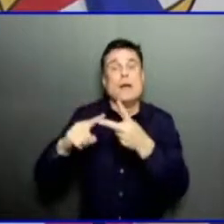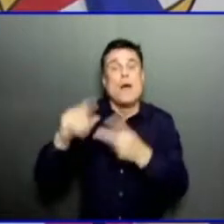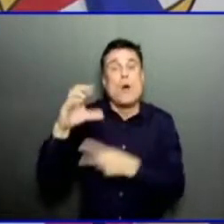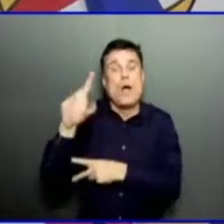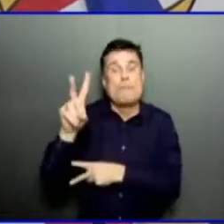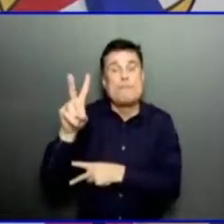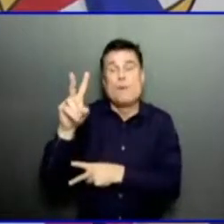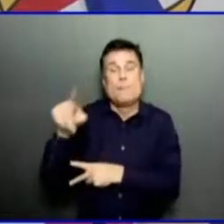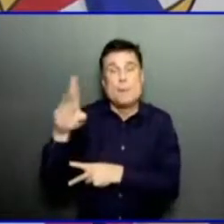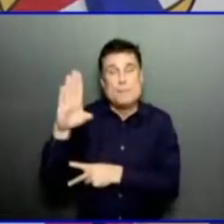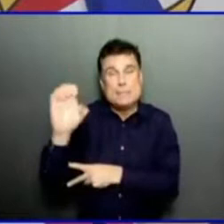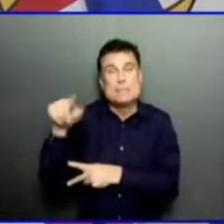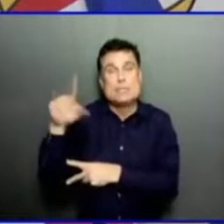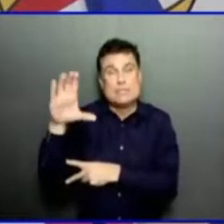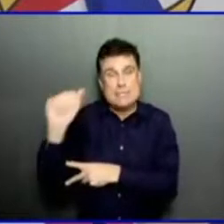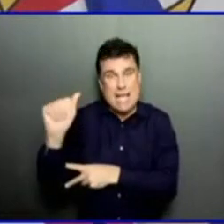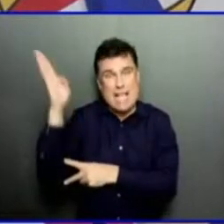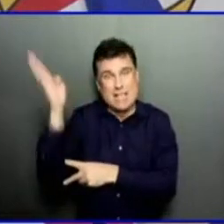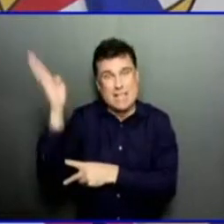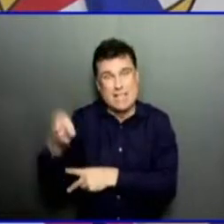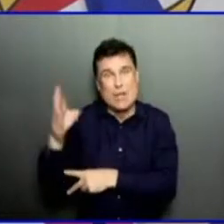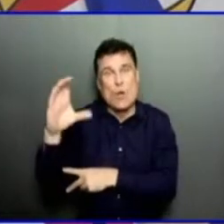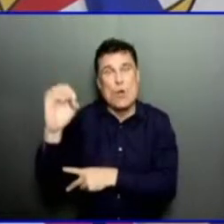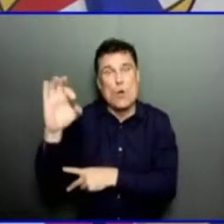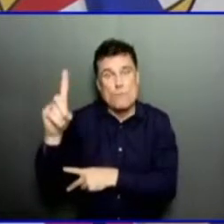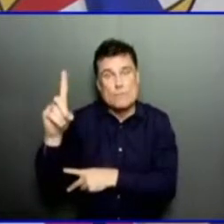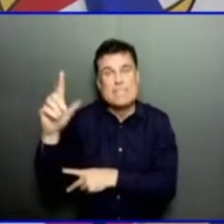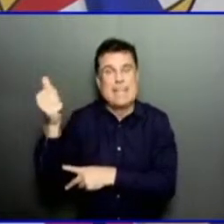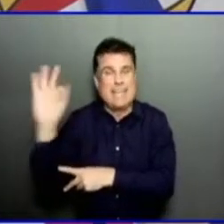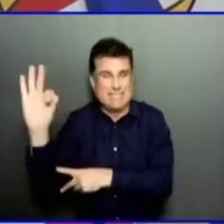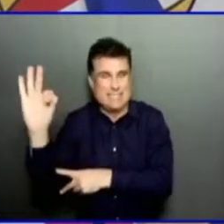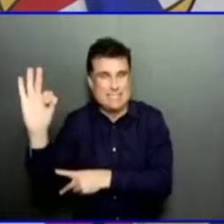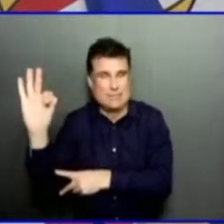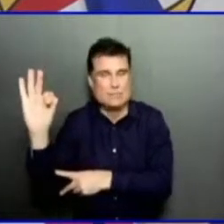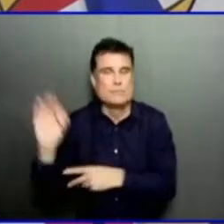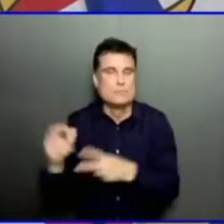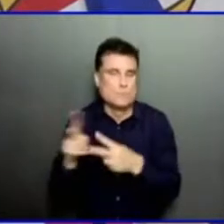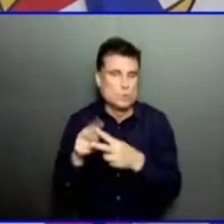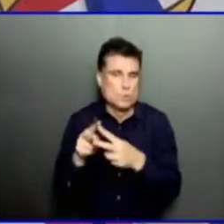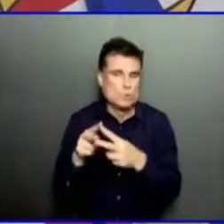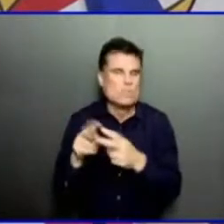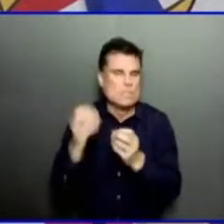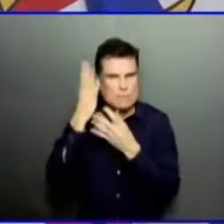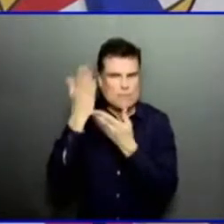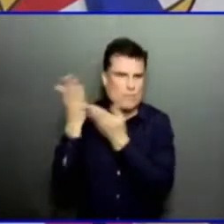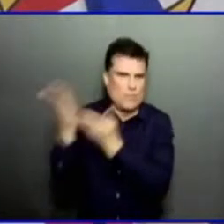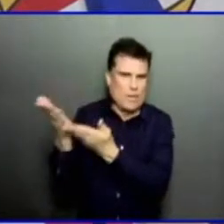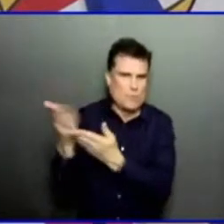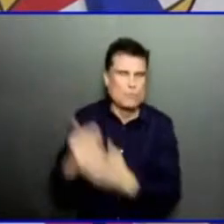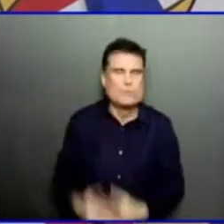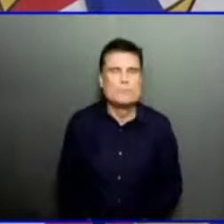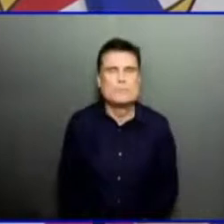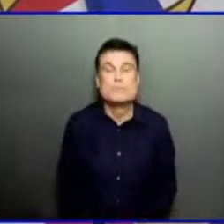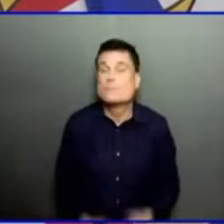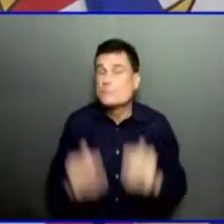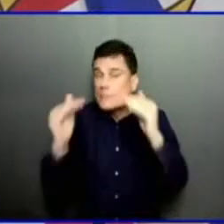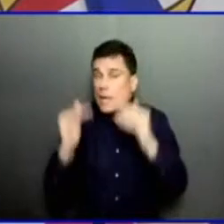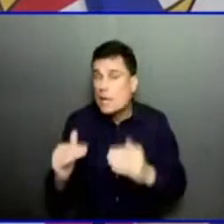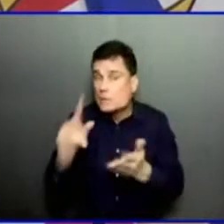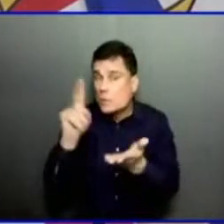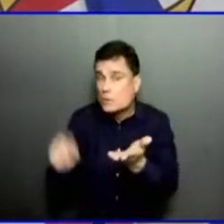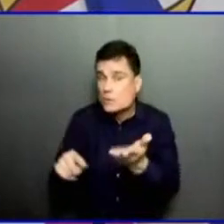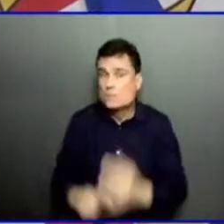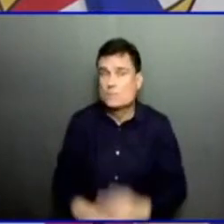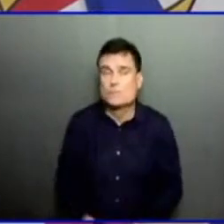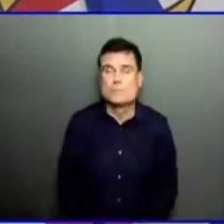gov.bc.ca/COVID-19. Tina, for your follow-up. Yes, please. I was just hoping, Dr. Henry, if you could expand on